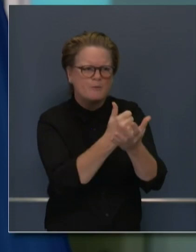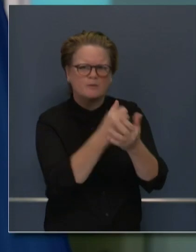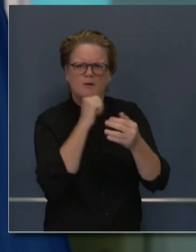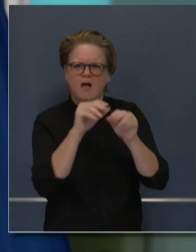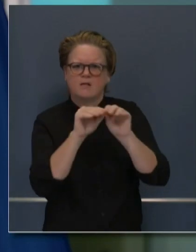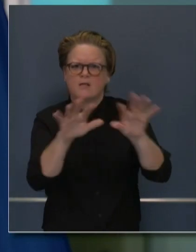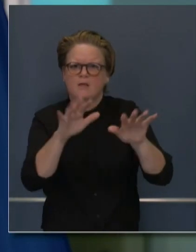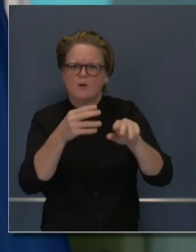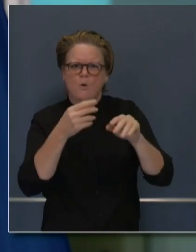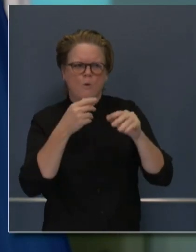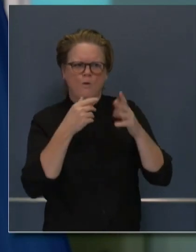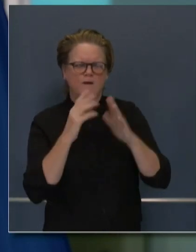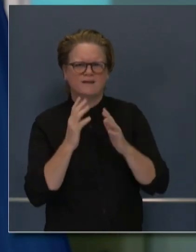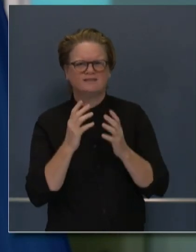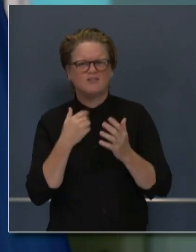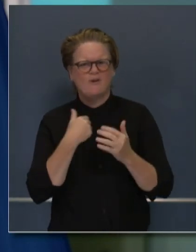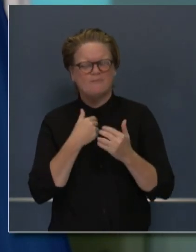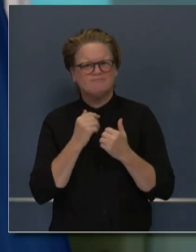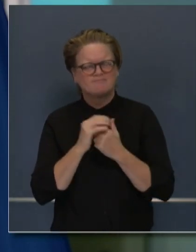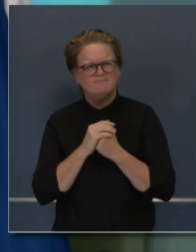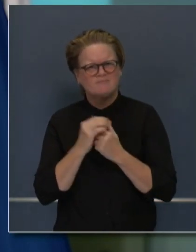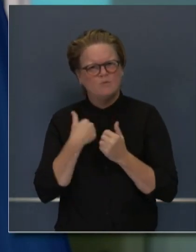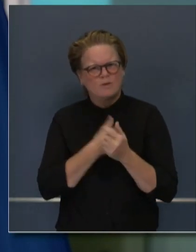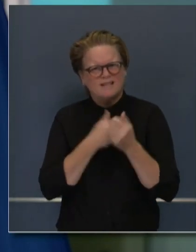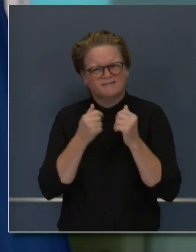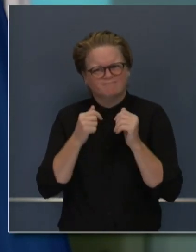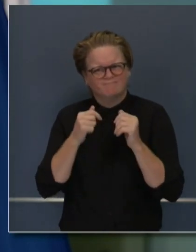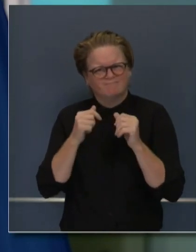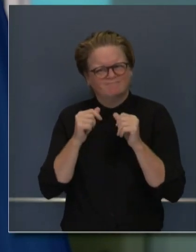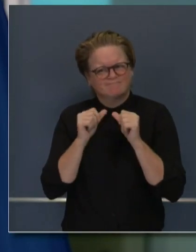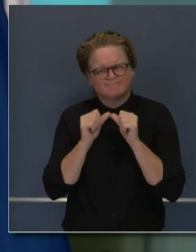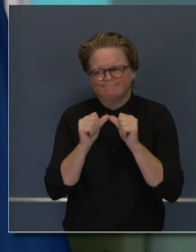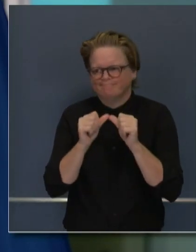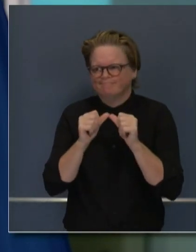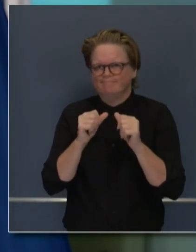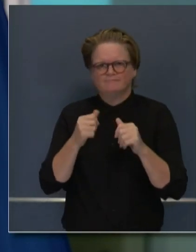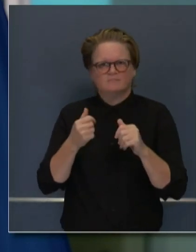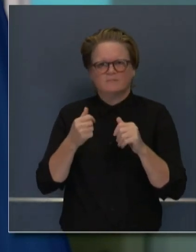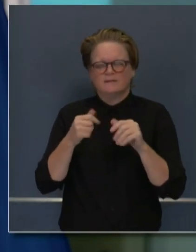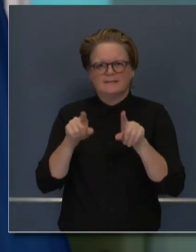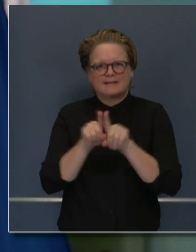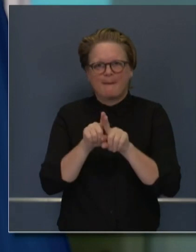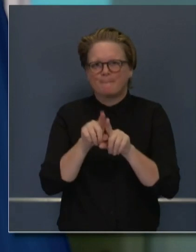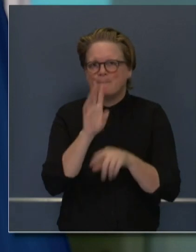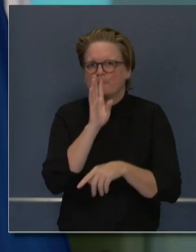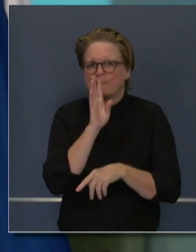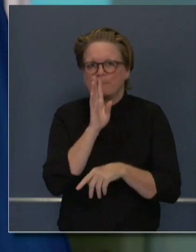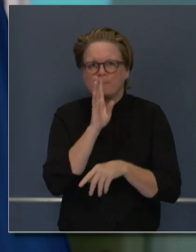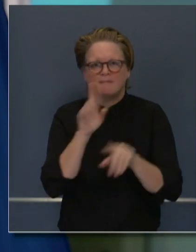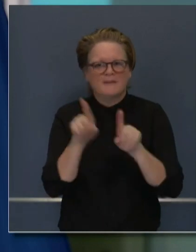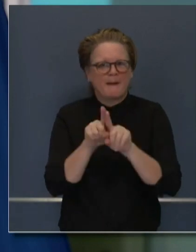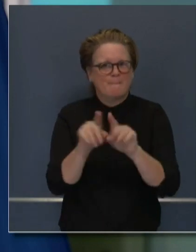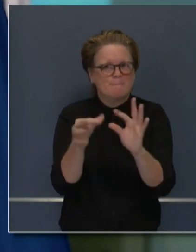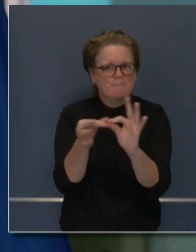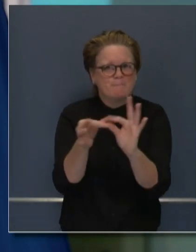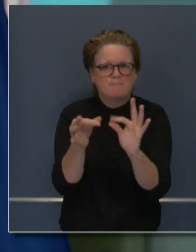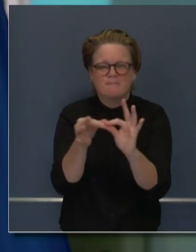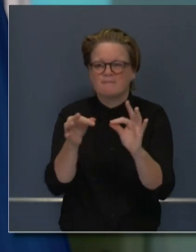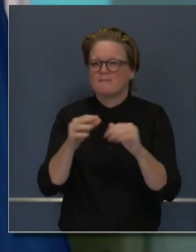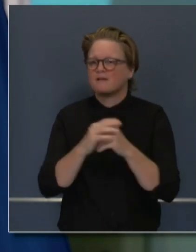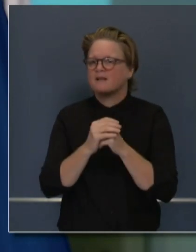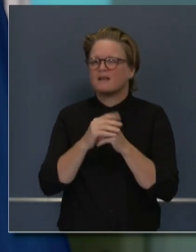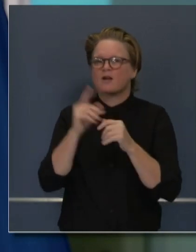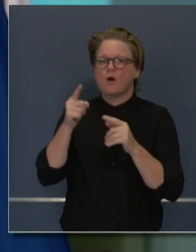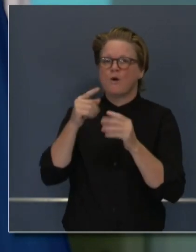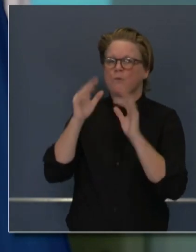Now we're going to have to do the same. But here's the bottom line. As more and more people are coming back indoors, and we